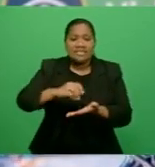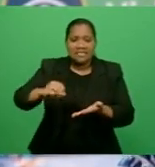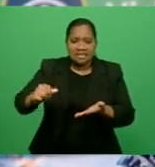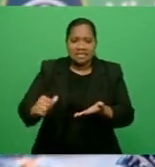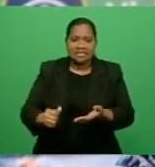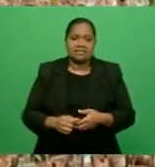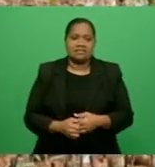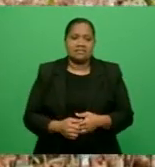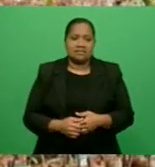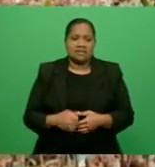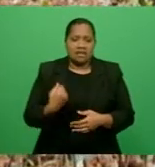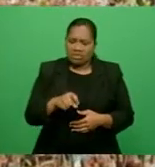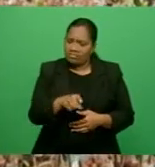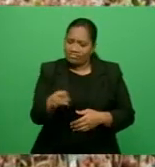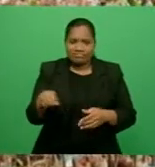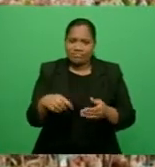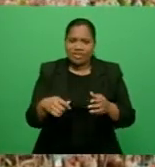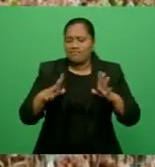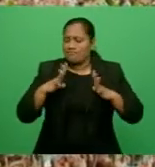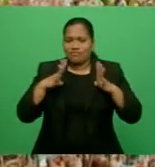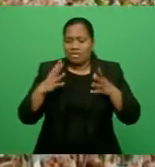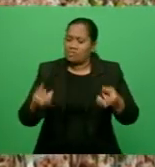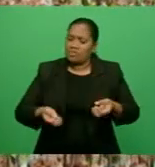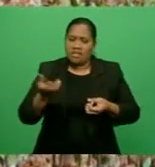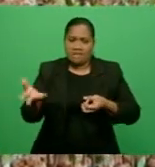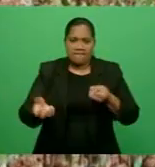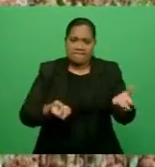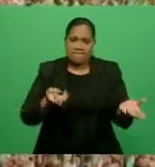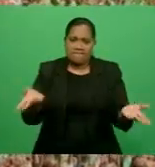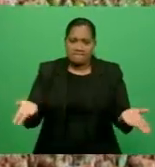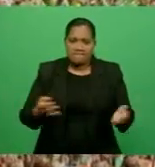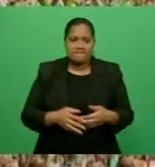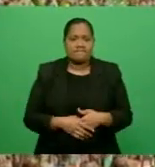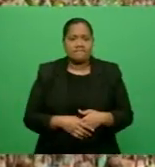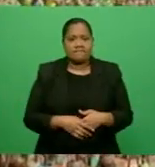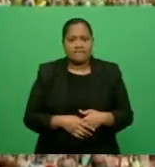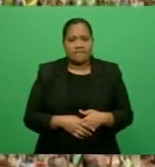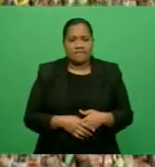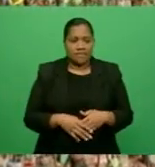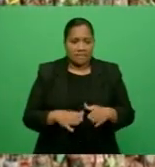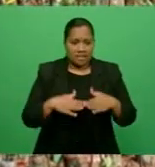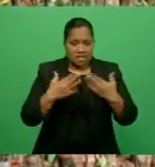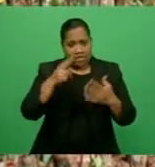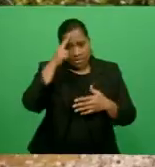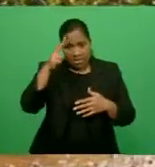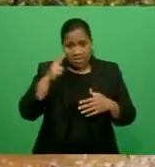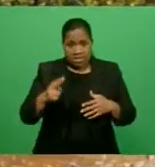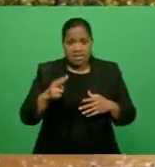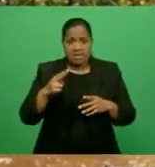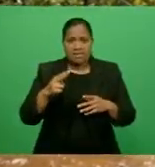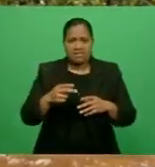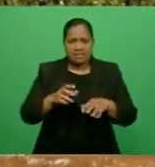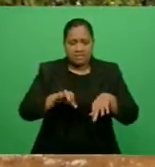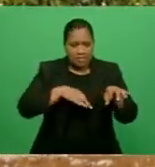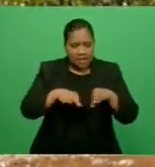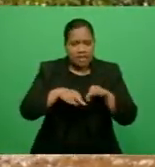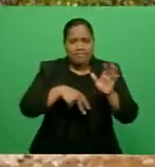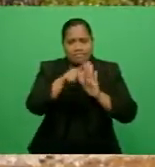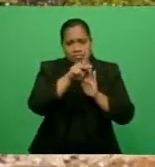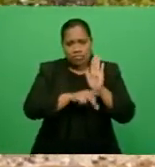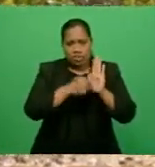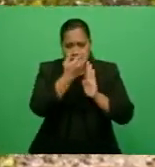cost to them. The ministry is now putting its National Adaptation Plan and National Development Plan policy into